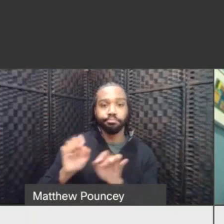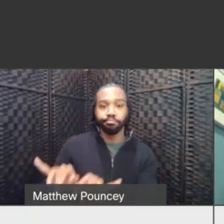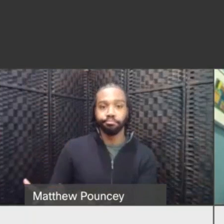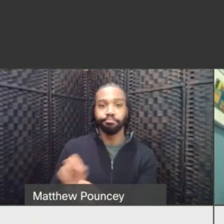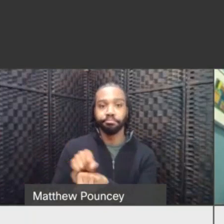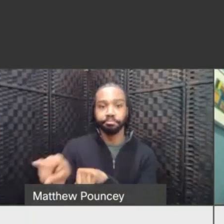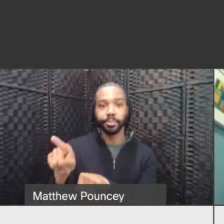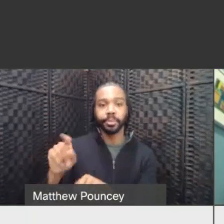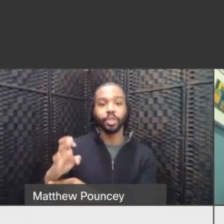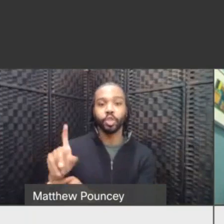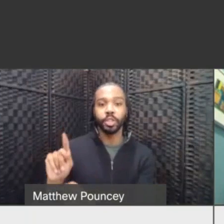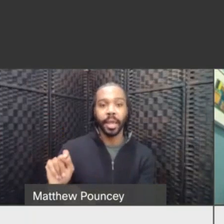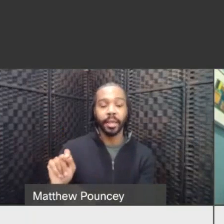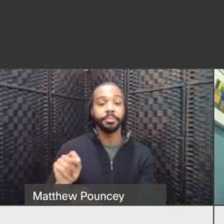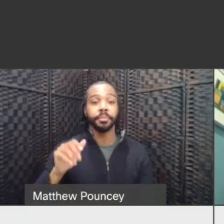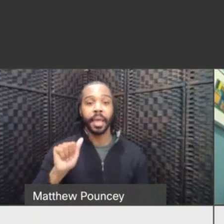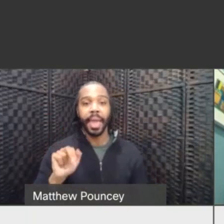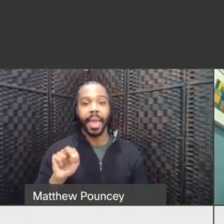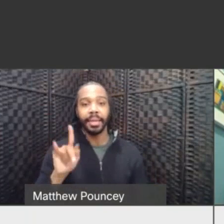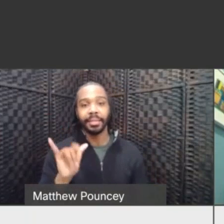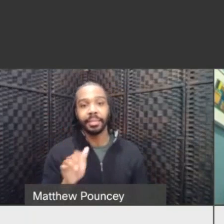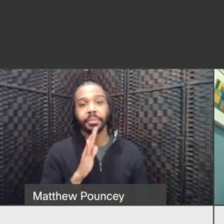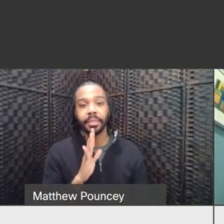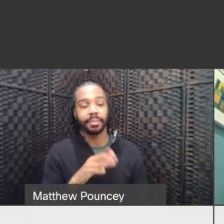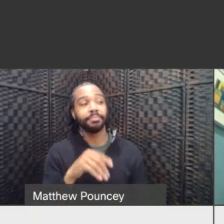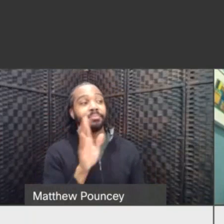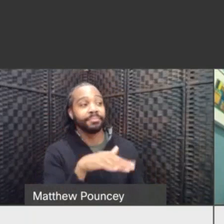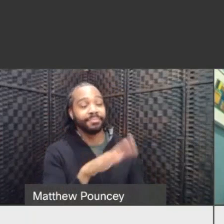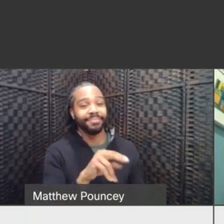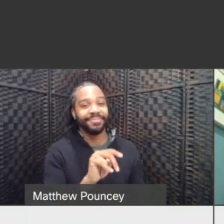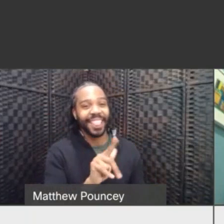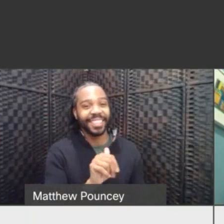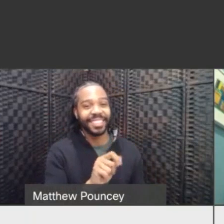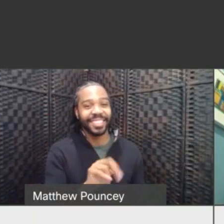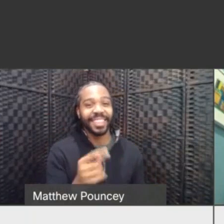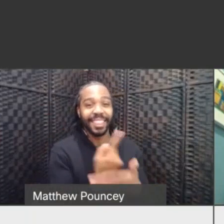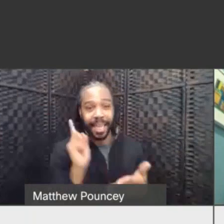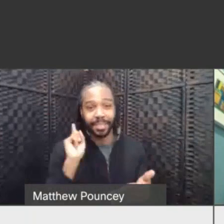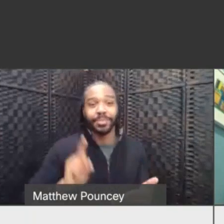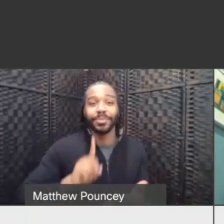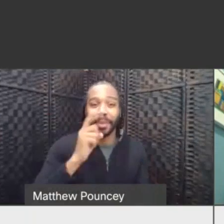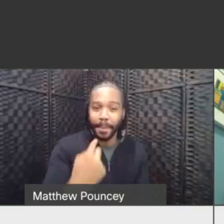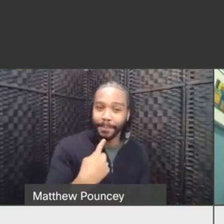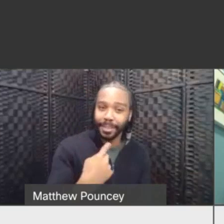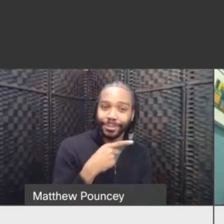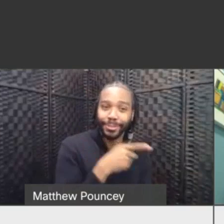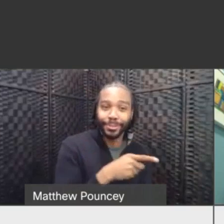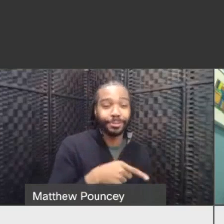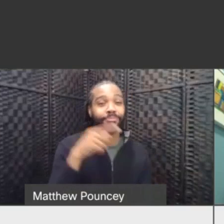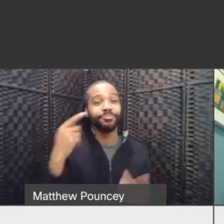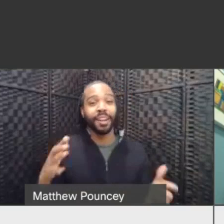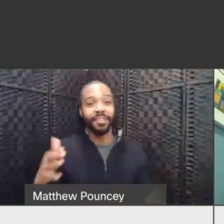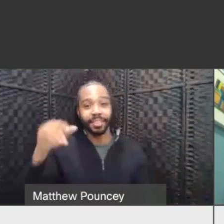So last week, Nelson, we missed you. As you know, the guidance was